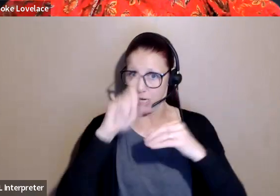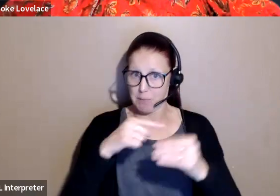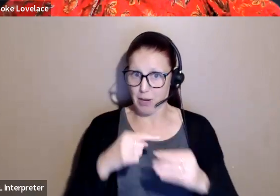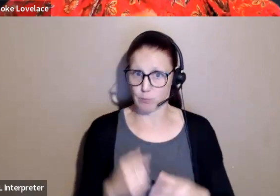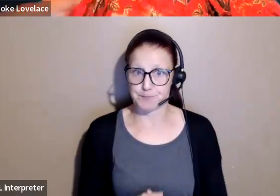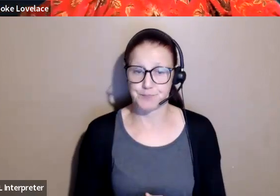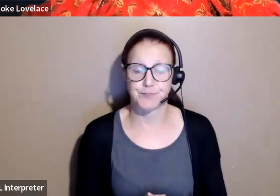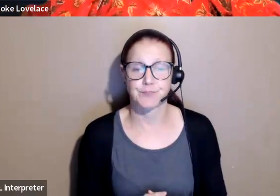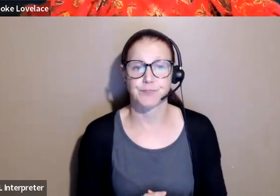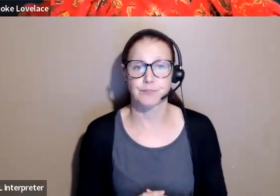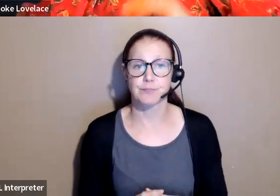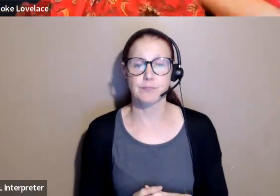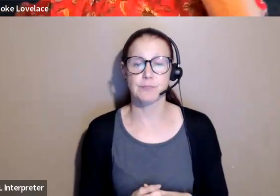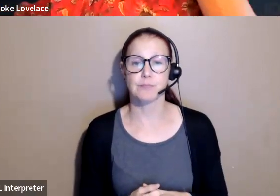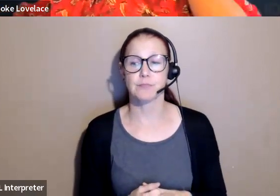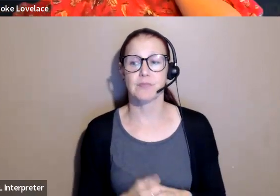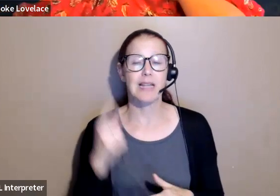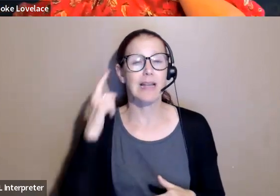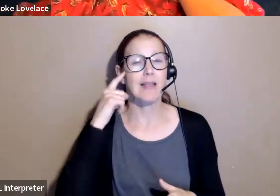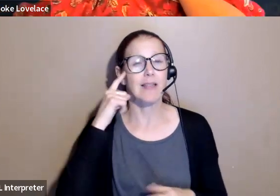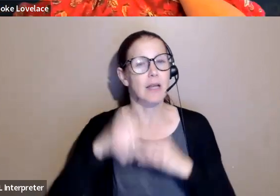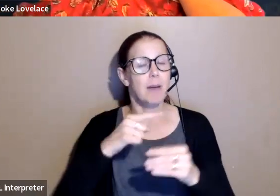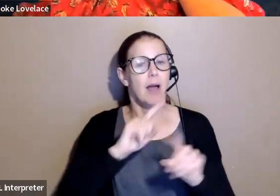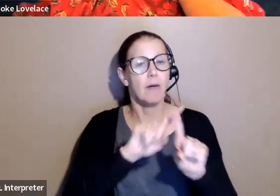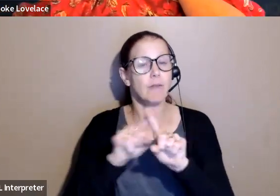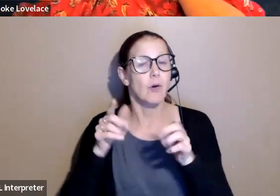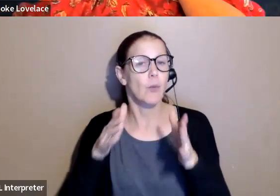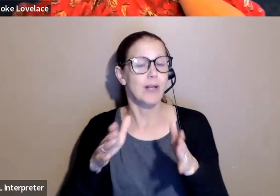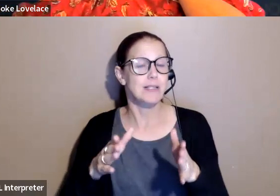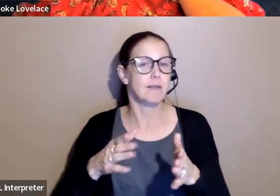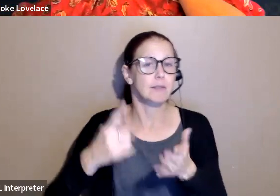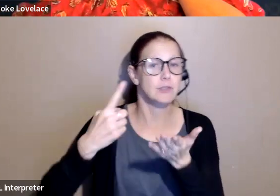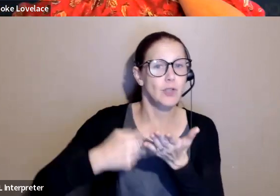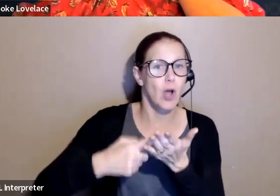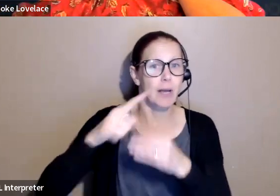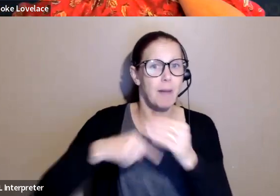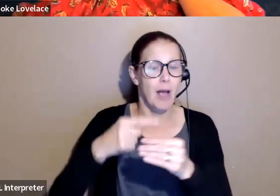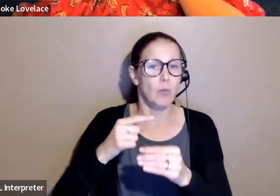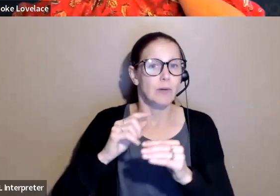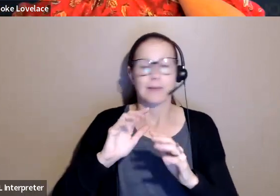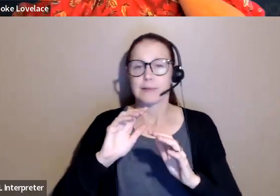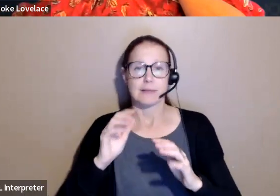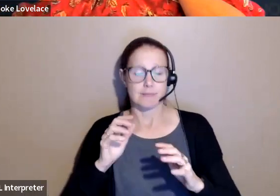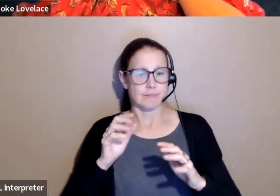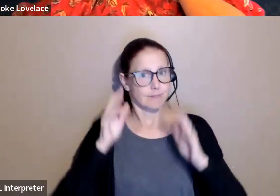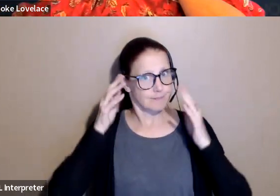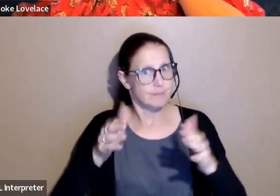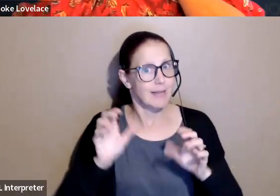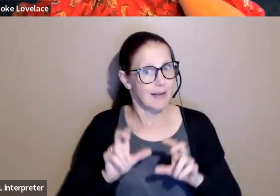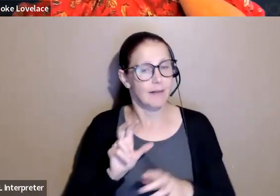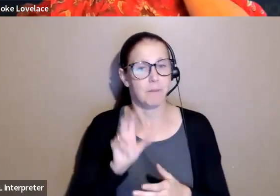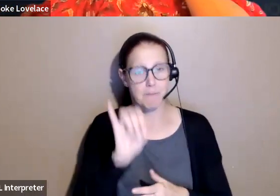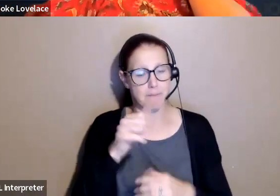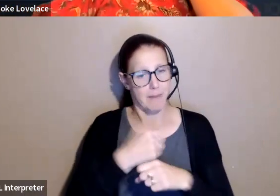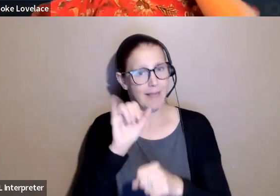and think about ways of talking about investing, making this an investment a